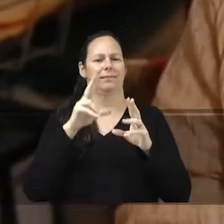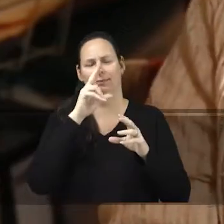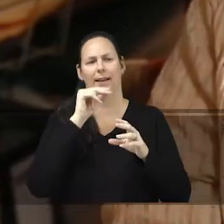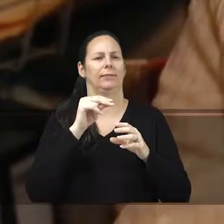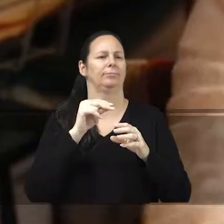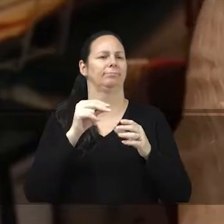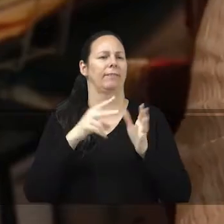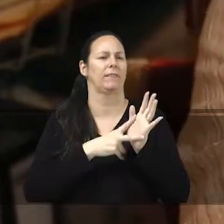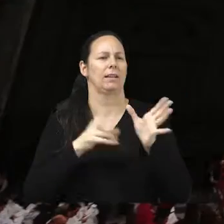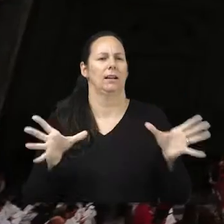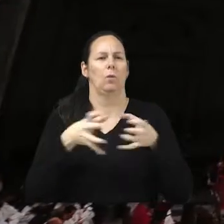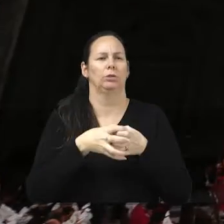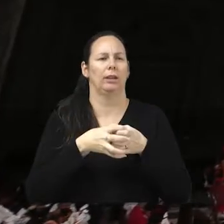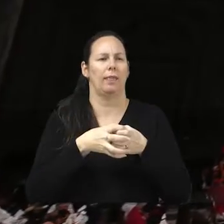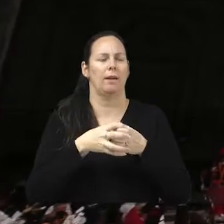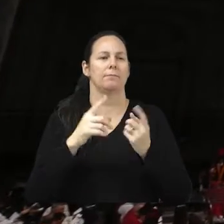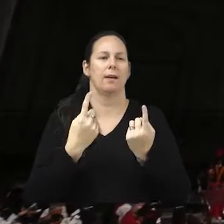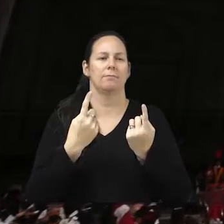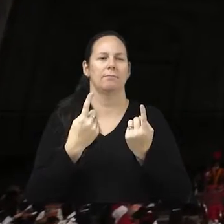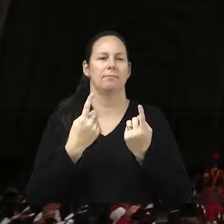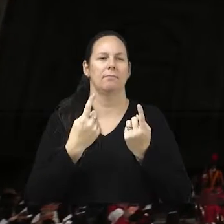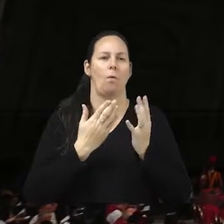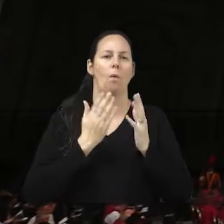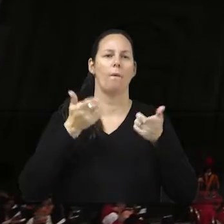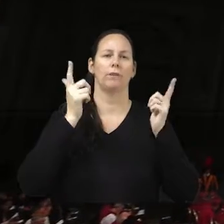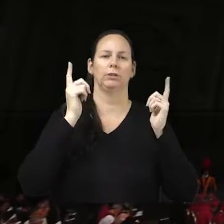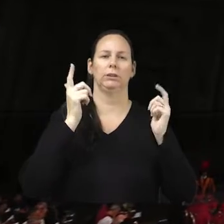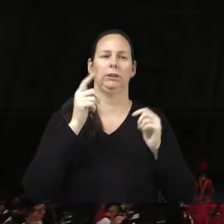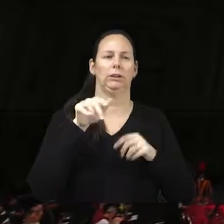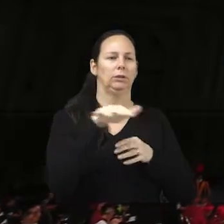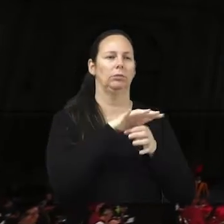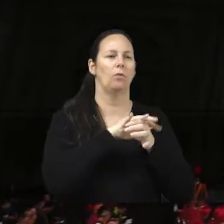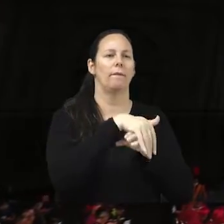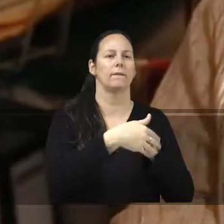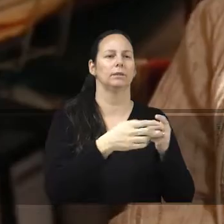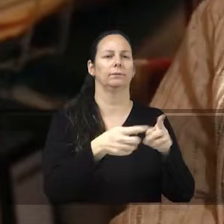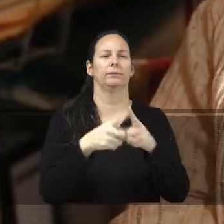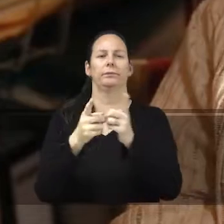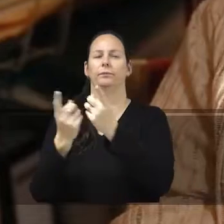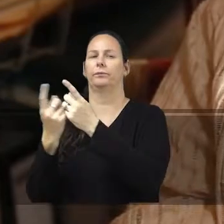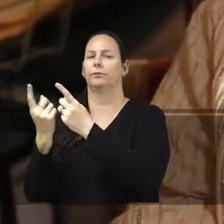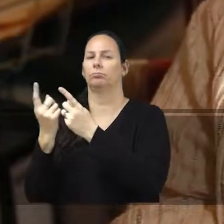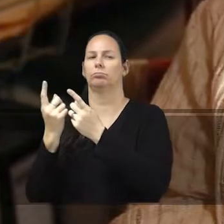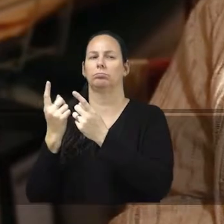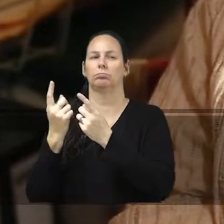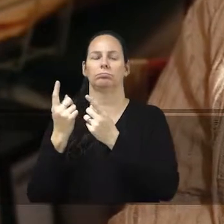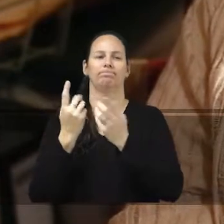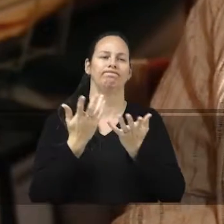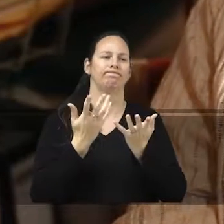regionalise? How much authority does it give to the various dioceses, well, archdioceses in this